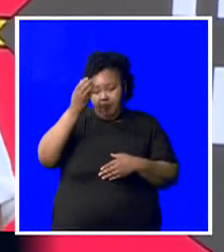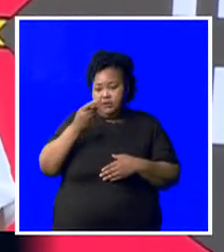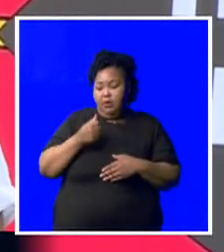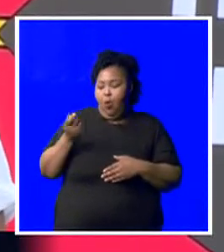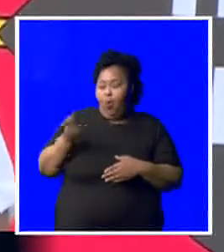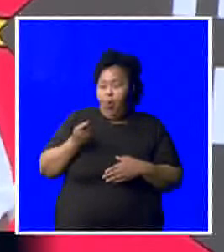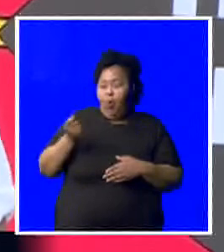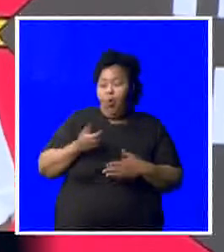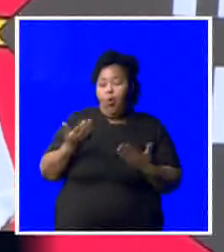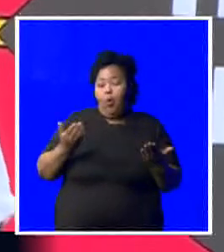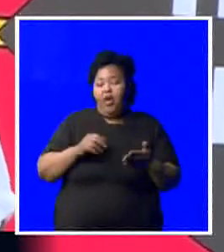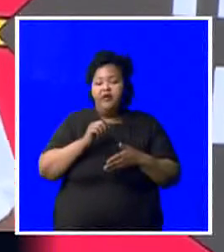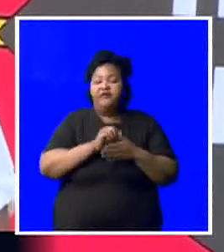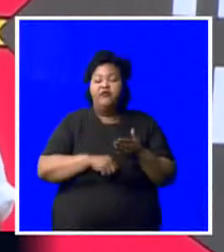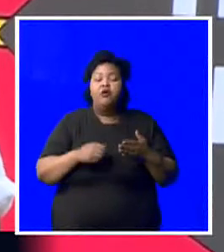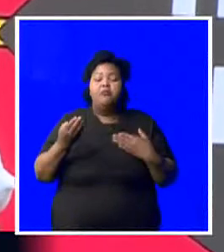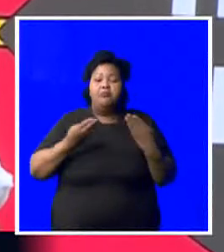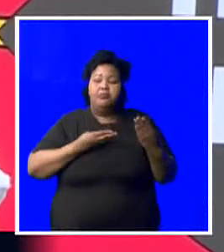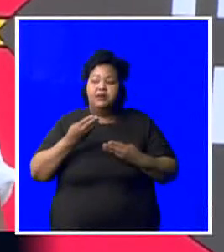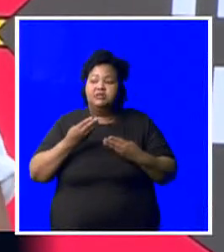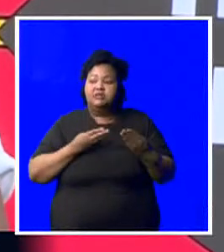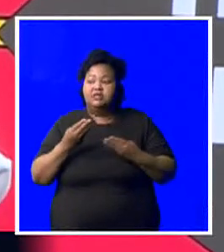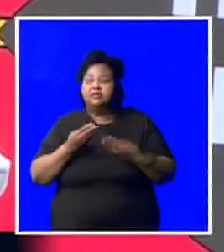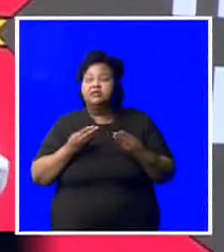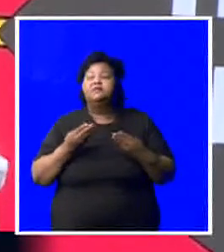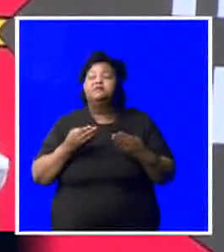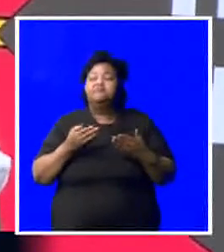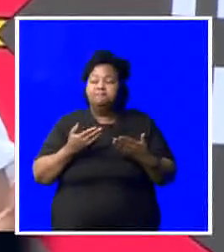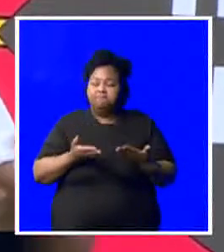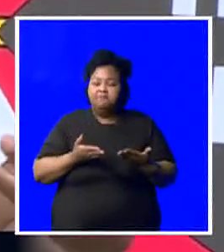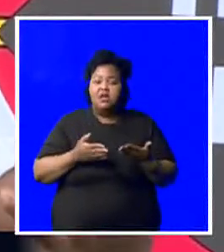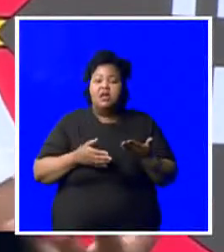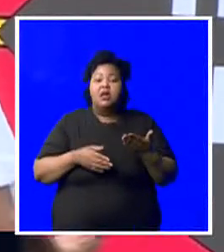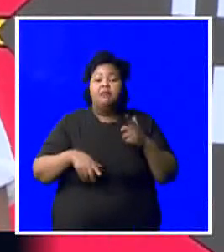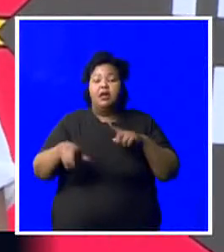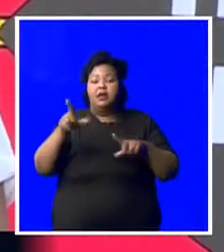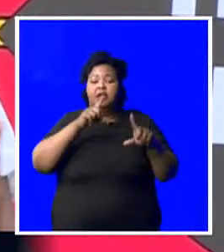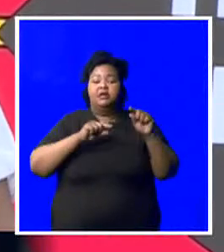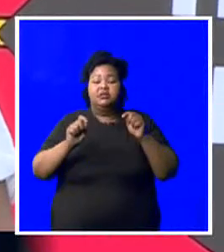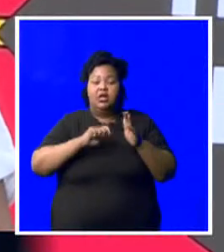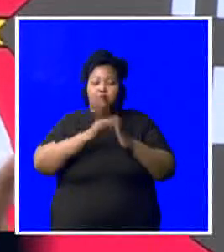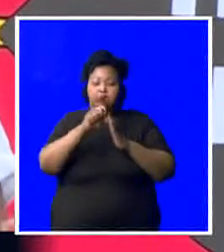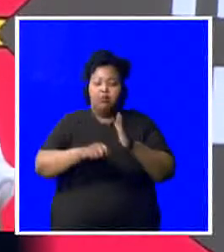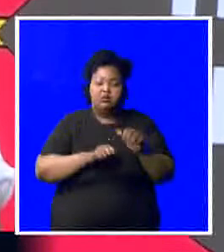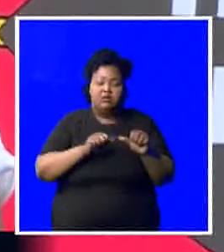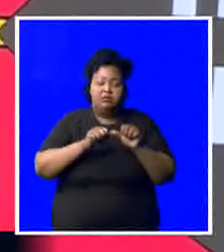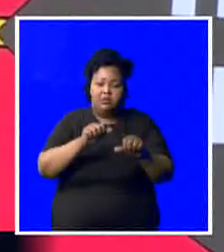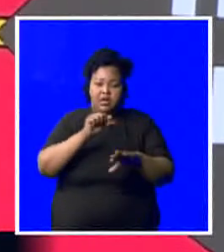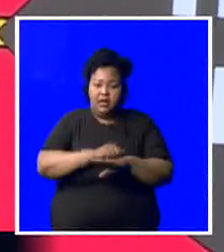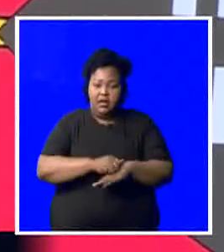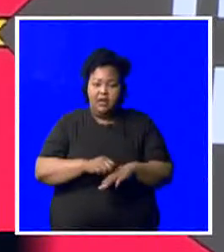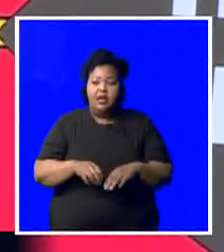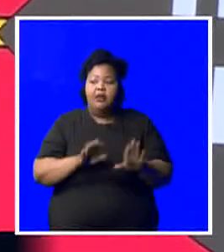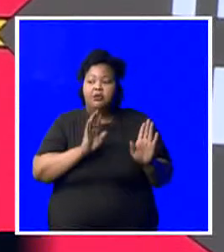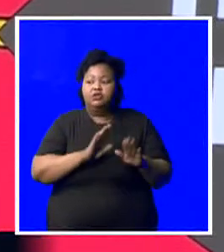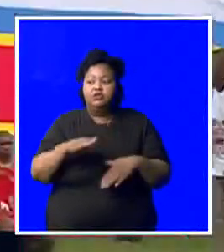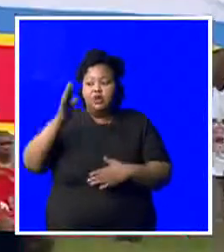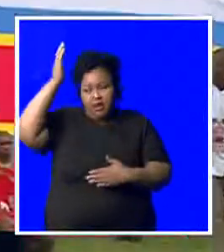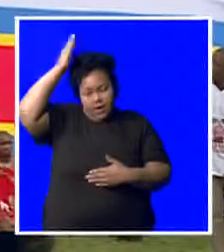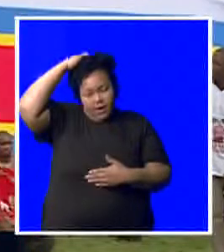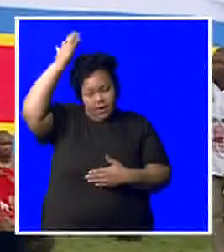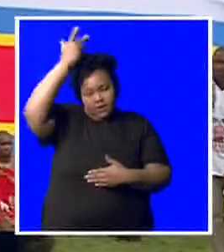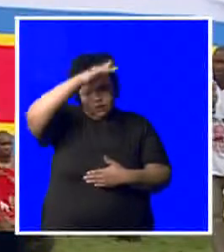tax atokhona kwenda lama national projects uhulumende kwanze imsebenzi labantu abethu laba graduateile bayithola